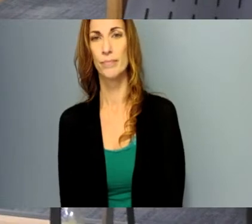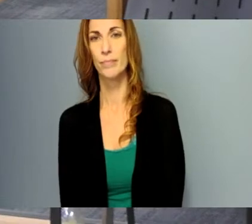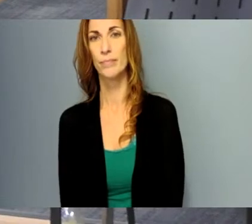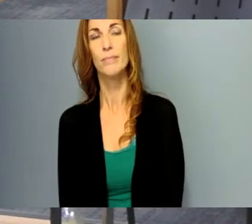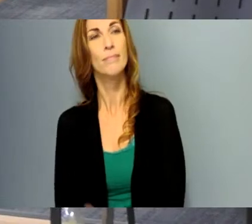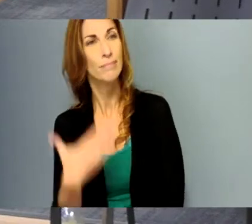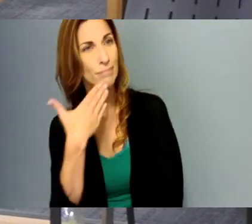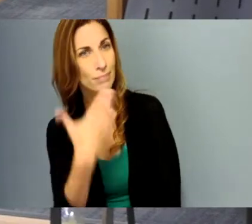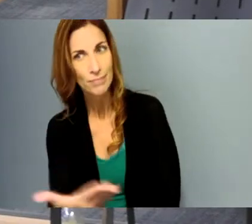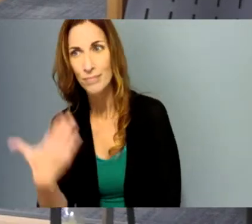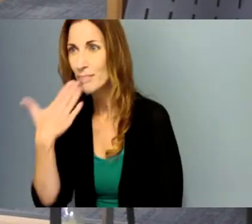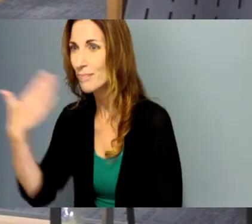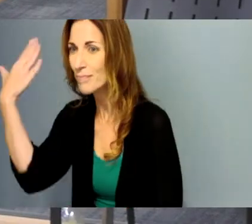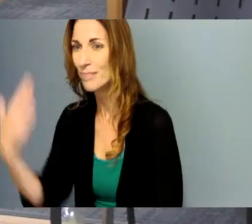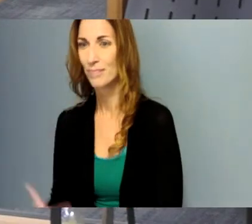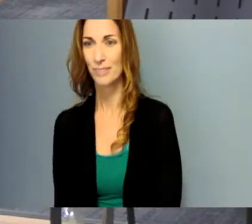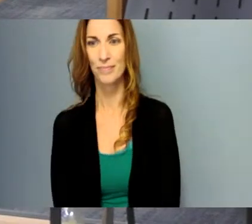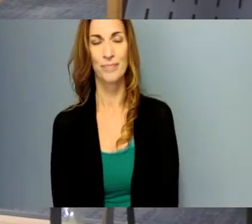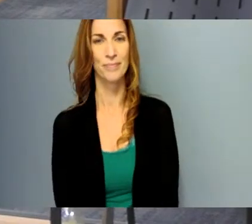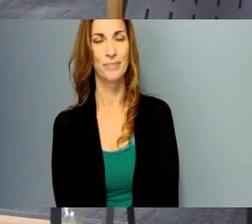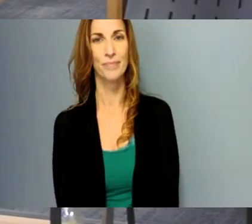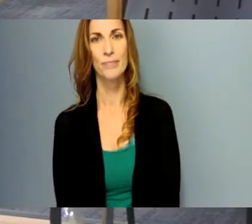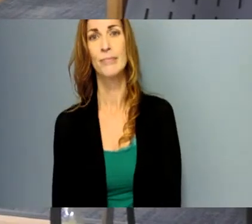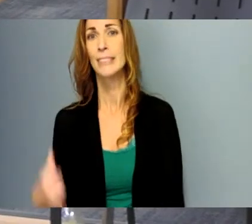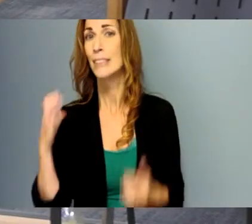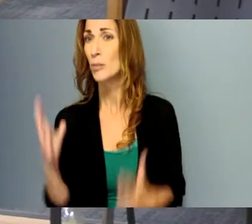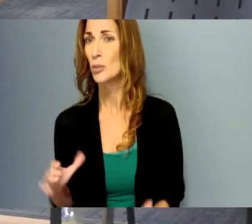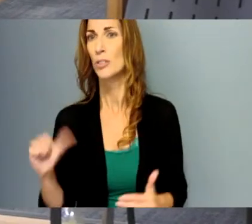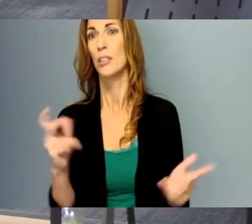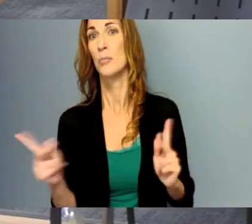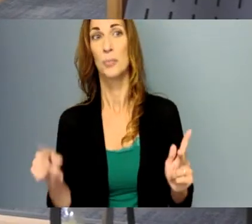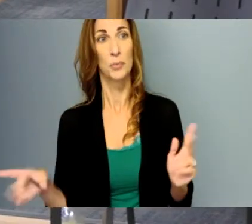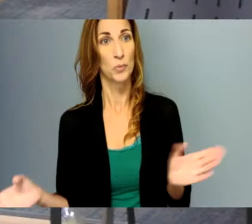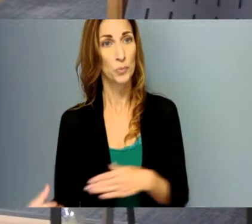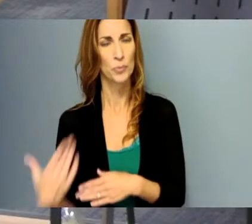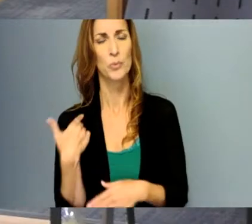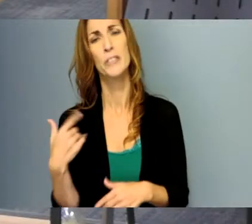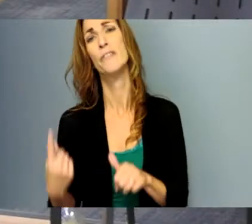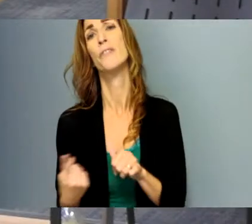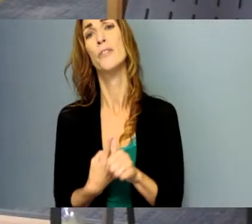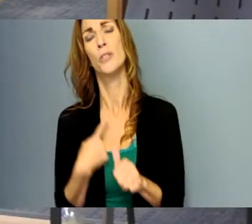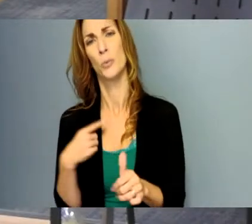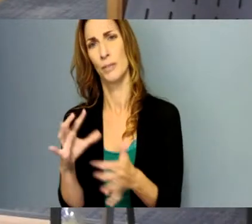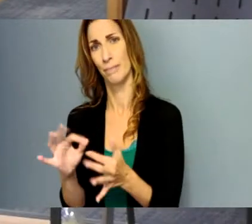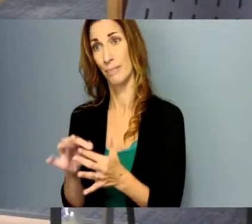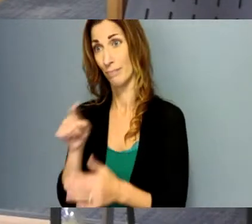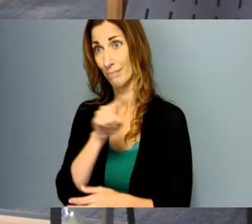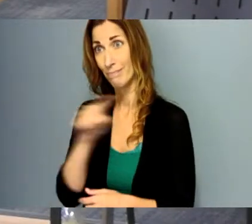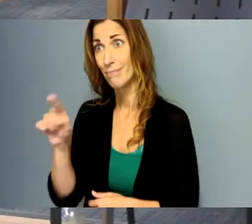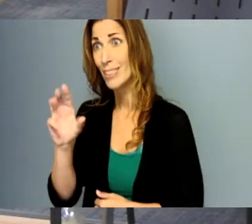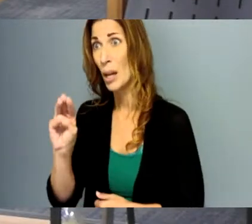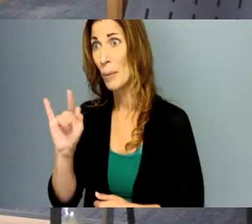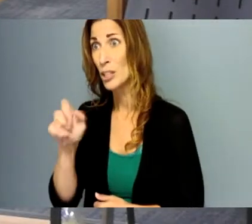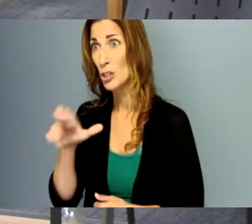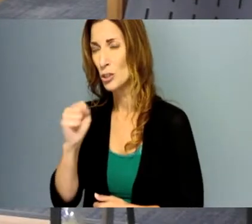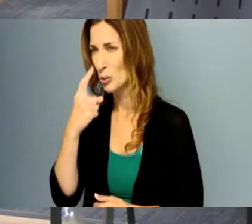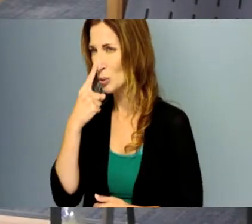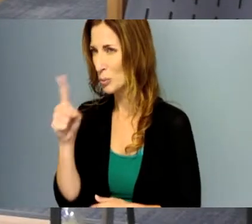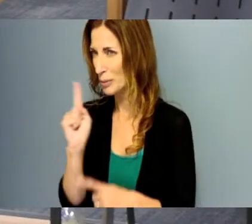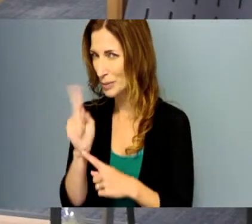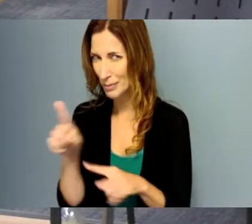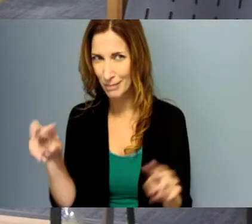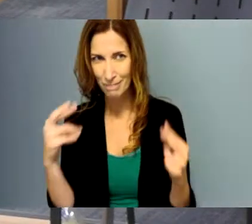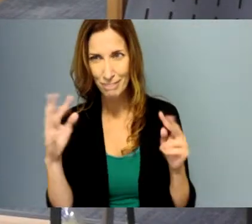Well, good morning, everyone, commissioners and everyone else in the room. I'd like to start with the commissioners, if you guys will indulge me.